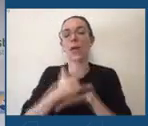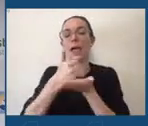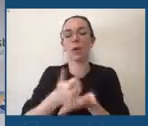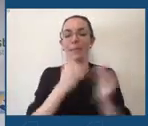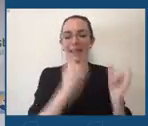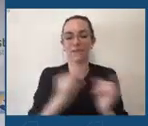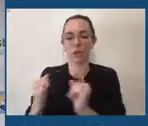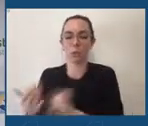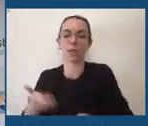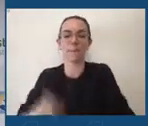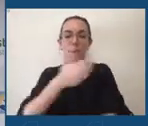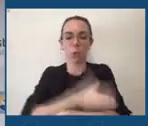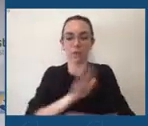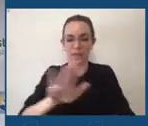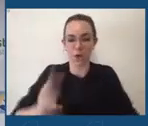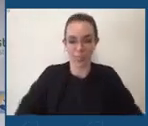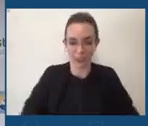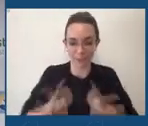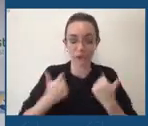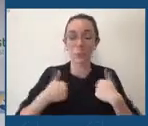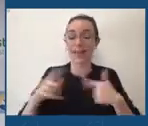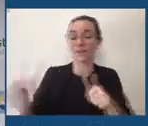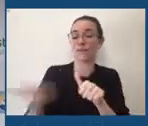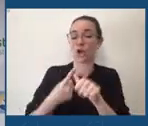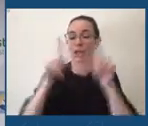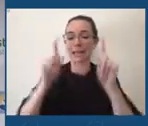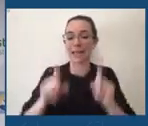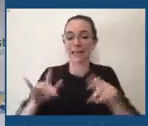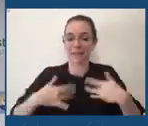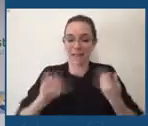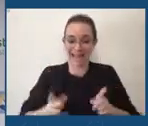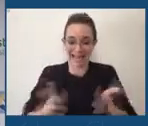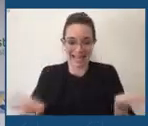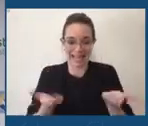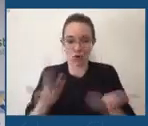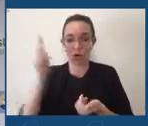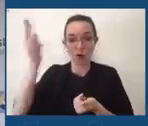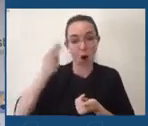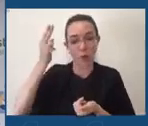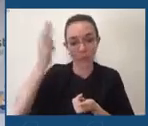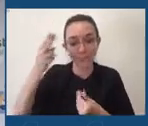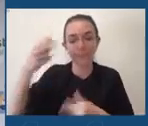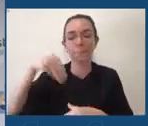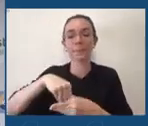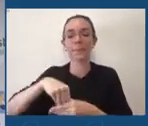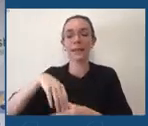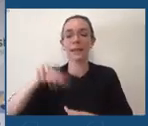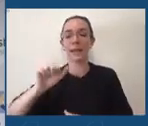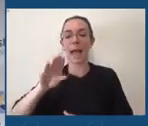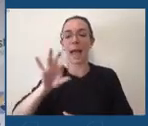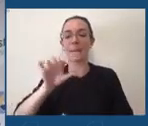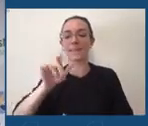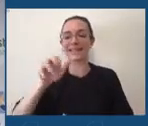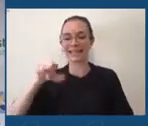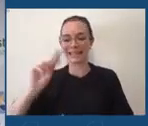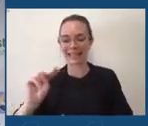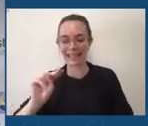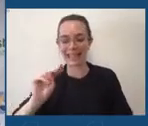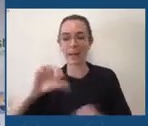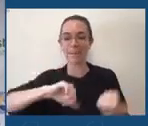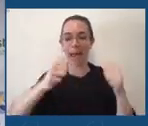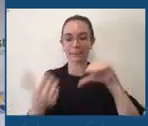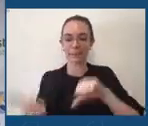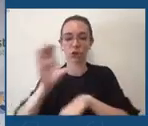their lives. We held our first testing event right here in Harlem in the Abyssinian Baptist Church nearly 18 months